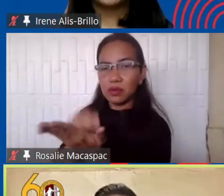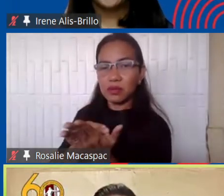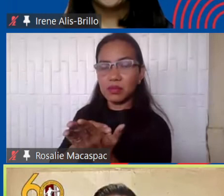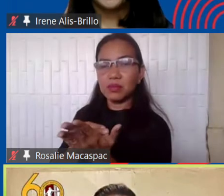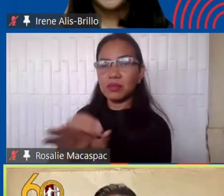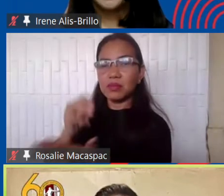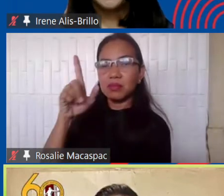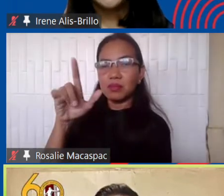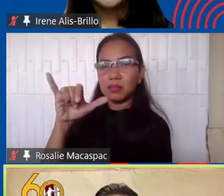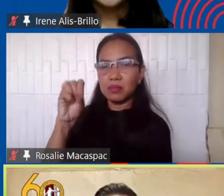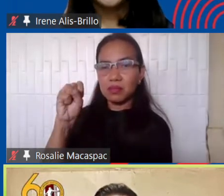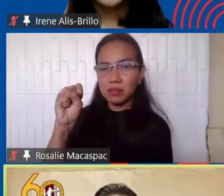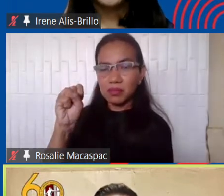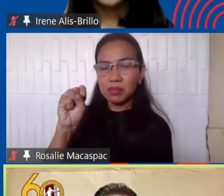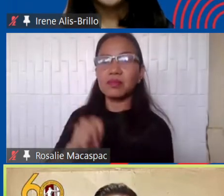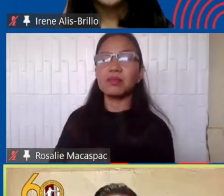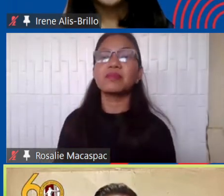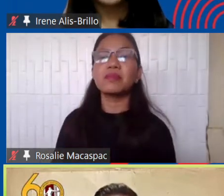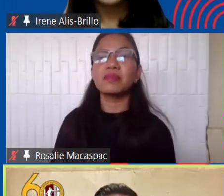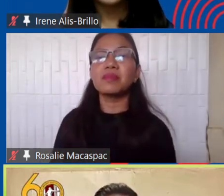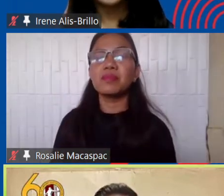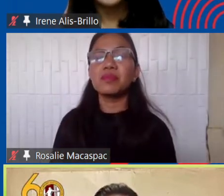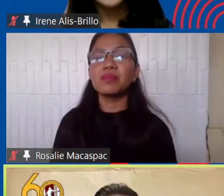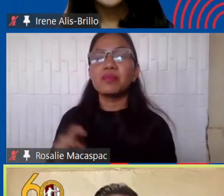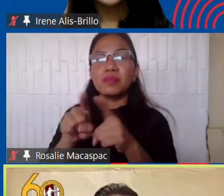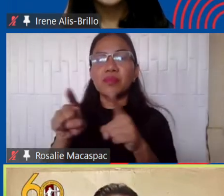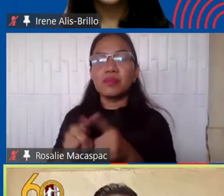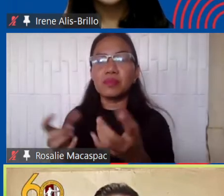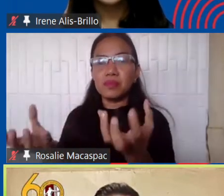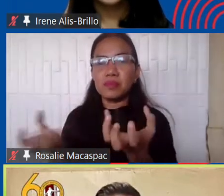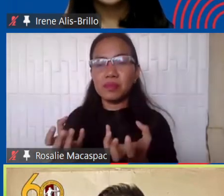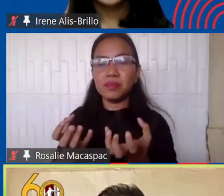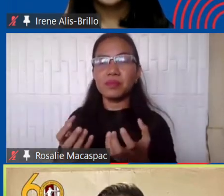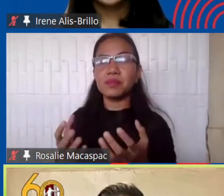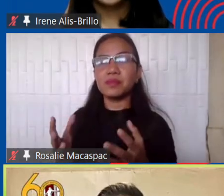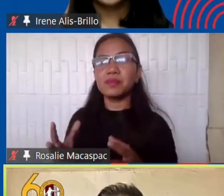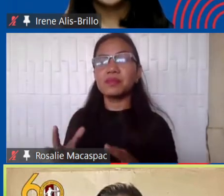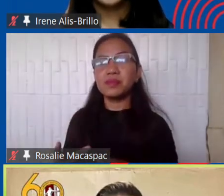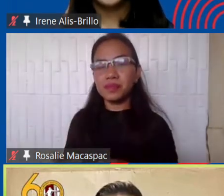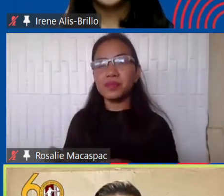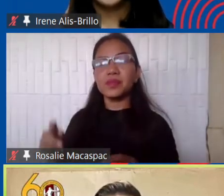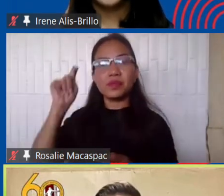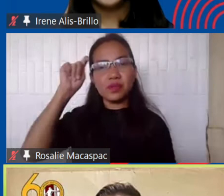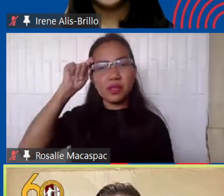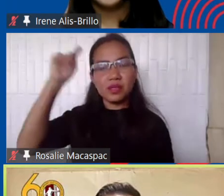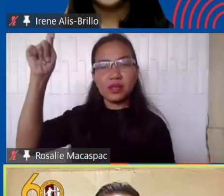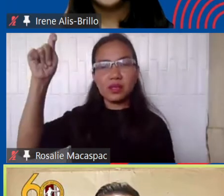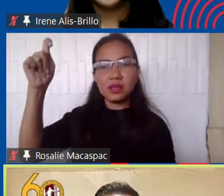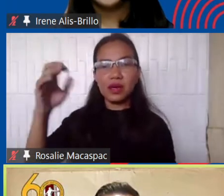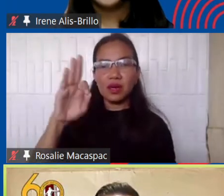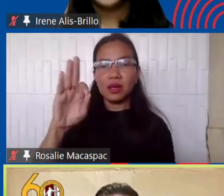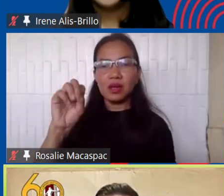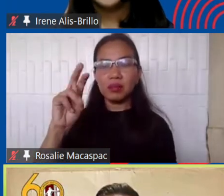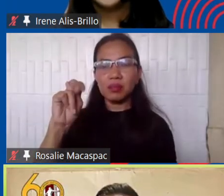always think of, because we also want to provide the theoretical foundations, but at the same time, we want